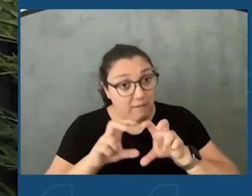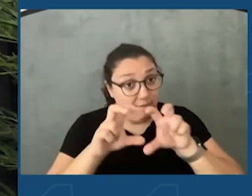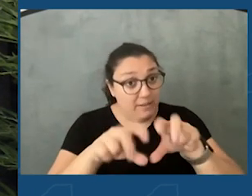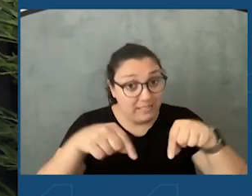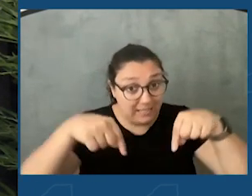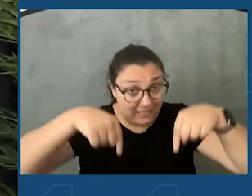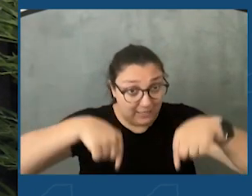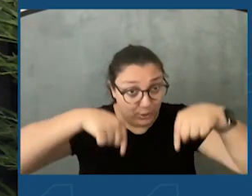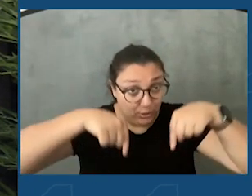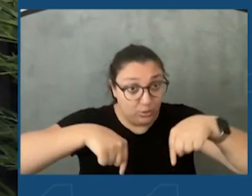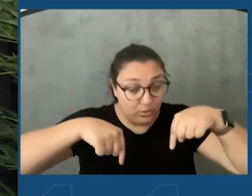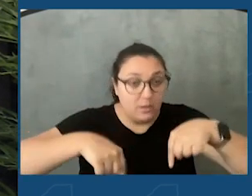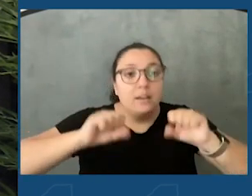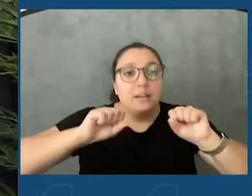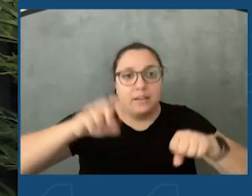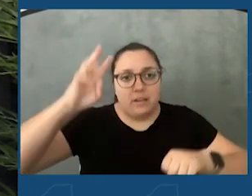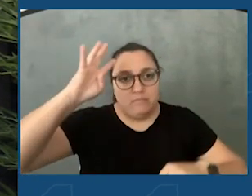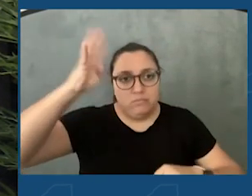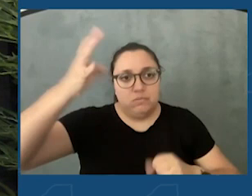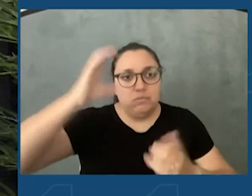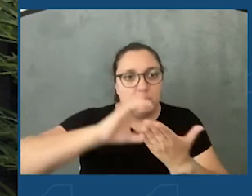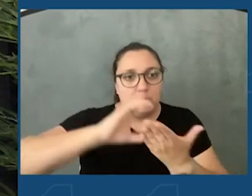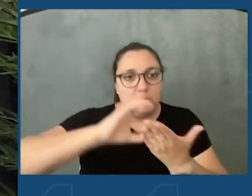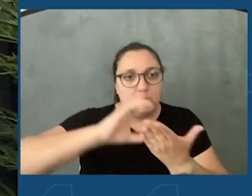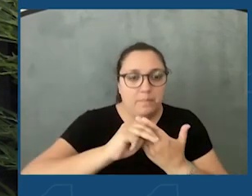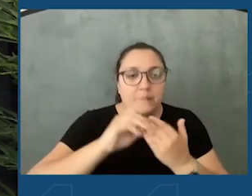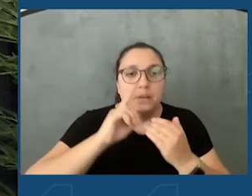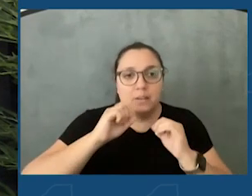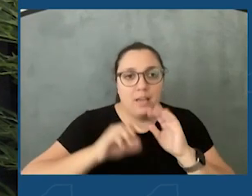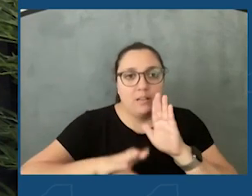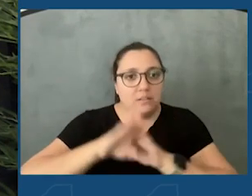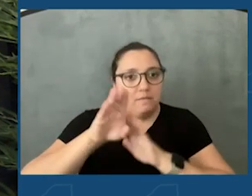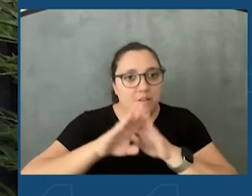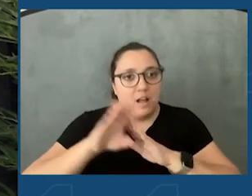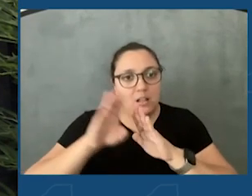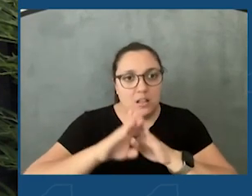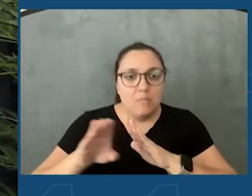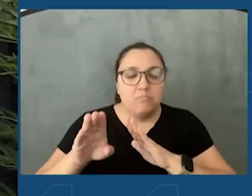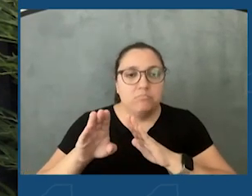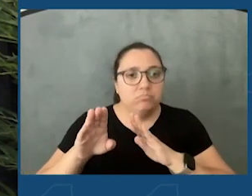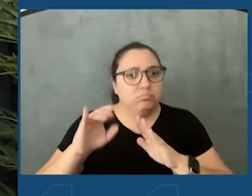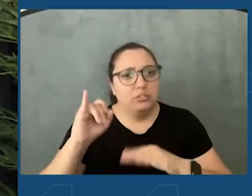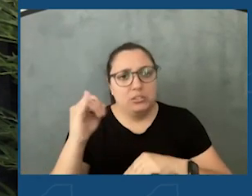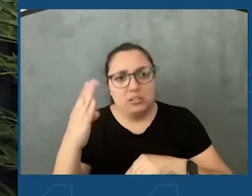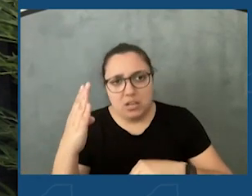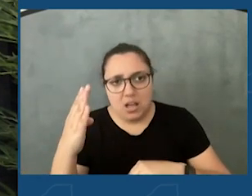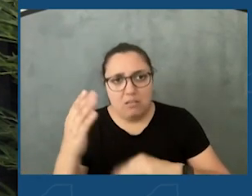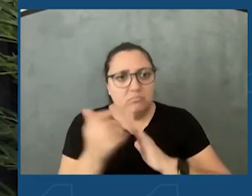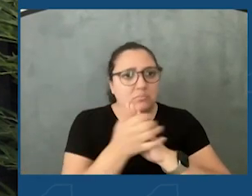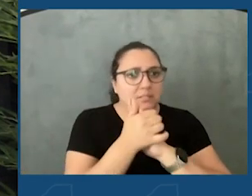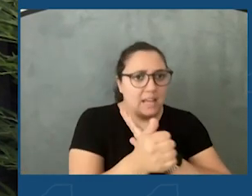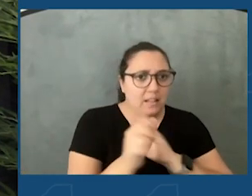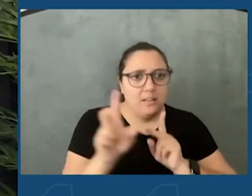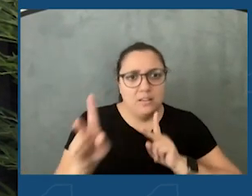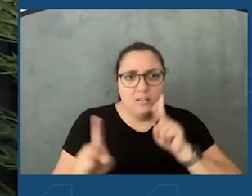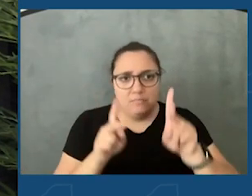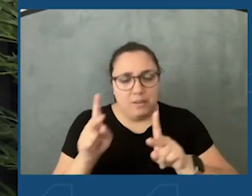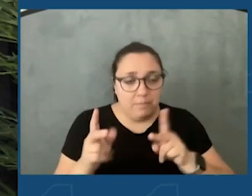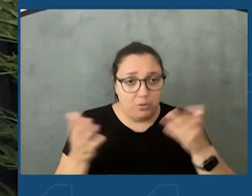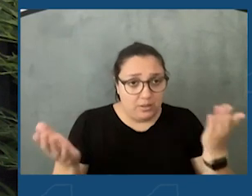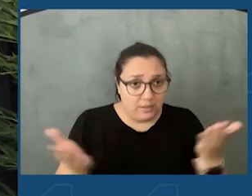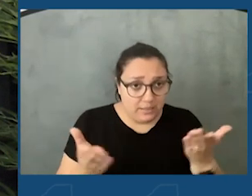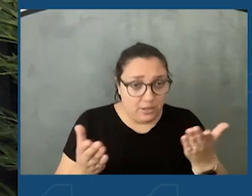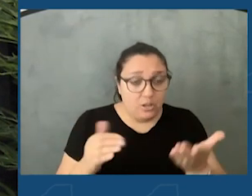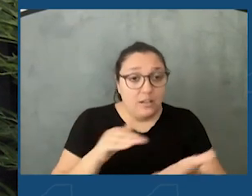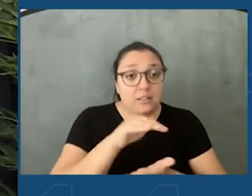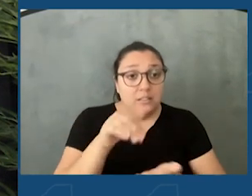co-create curriculum and develop a talent pool for thousands of jobs on site and across the county. The center will break